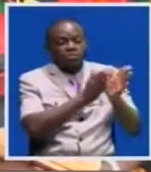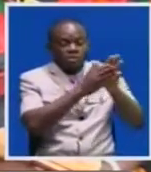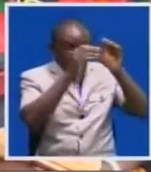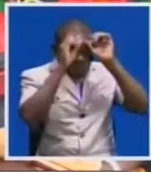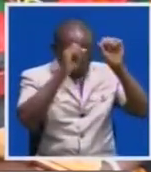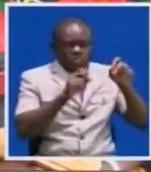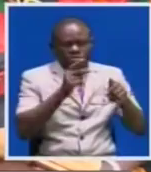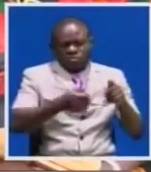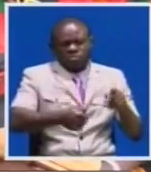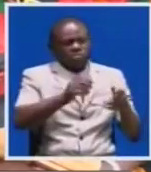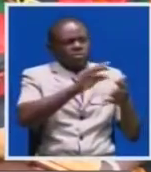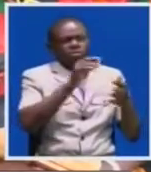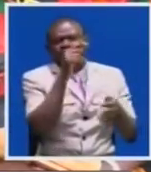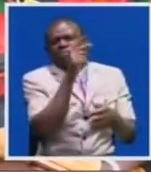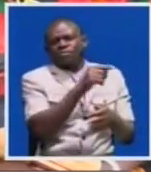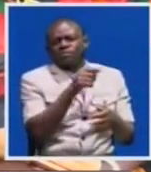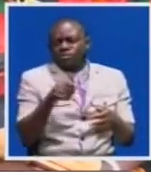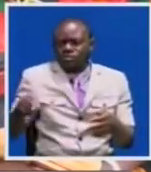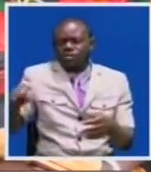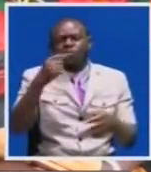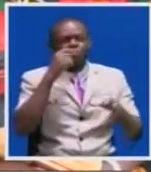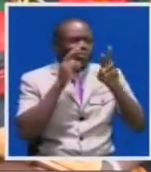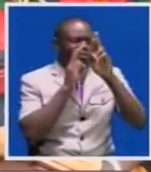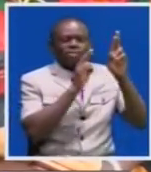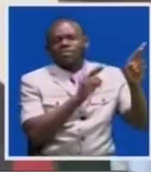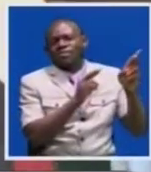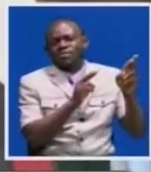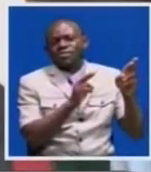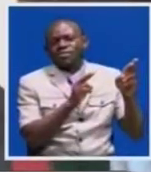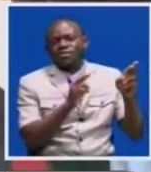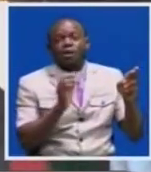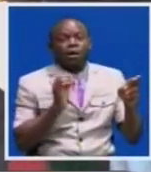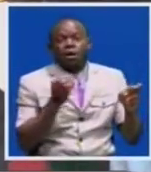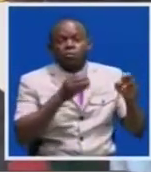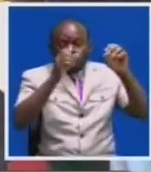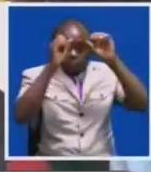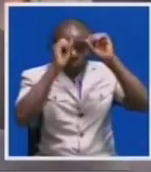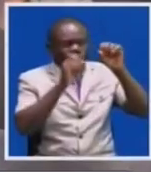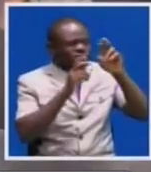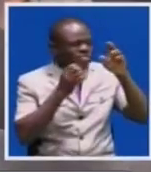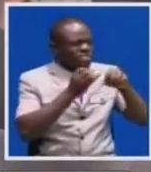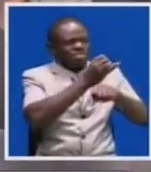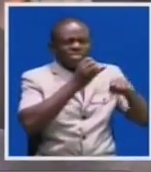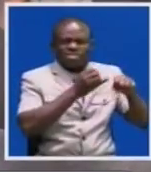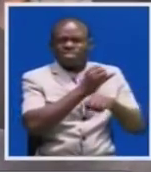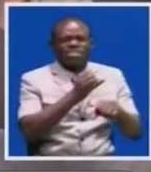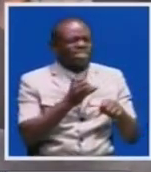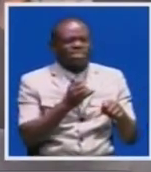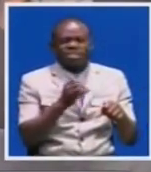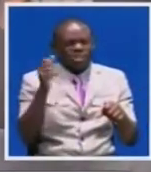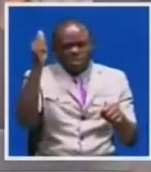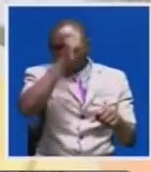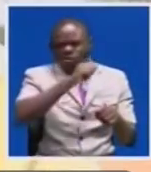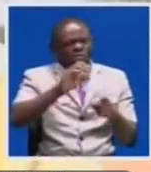this situation of insulting our leaders is not African. It's not our